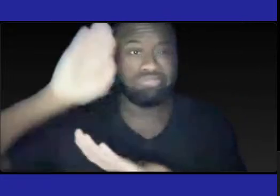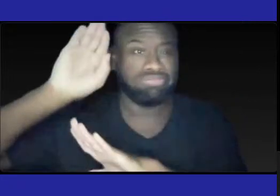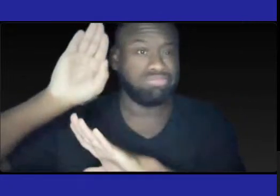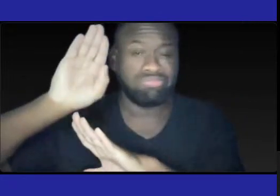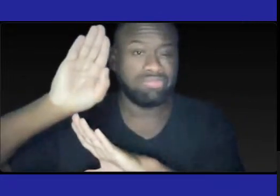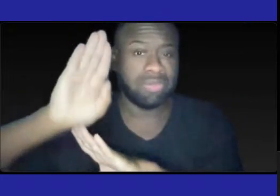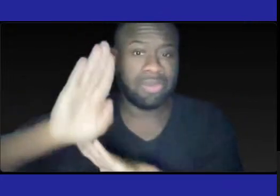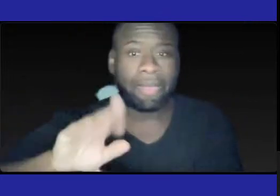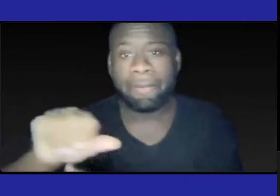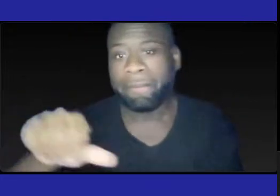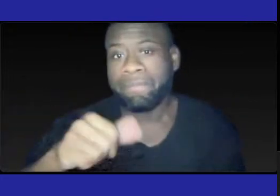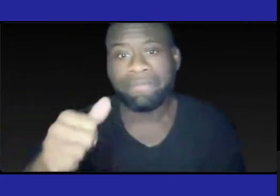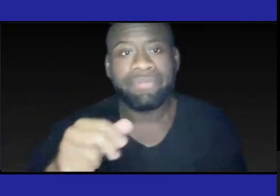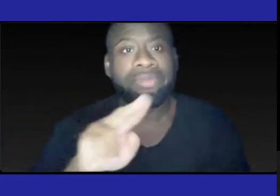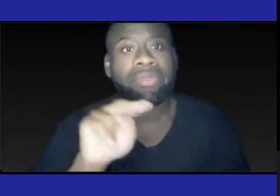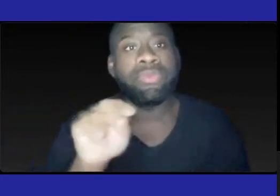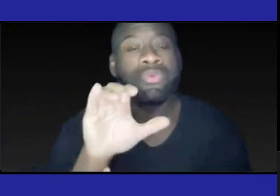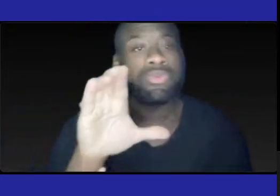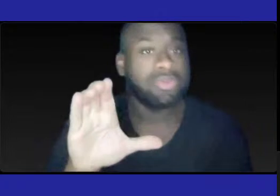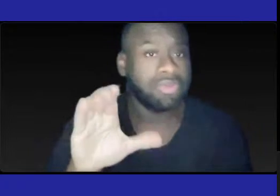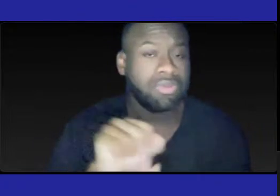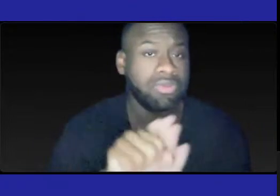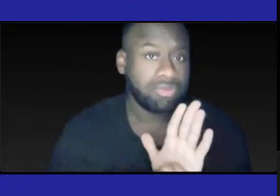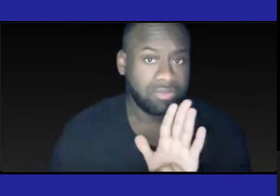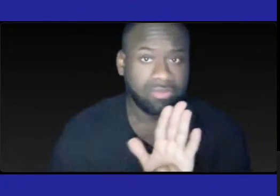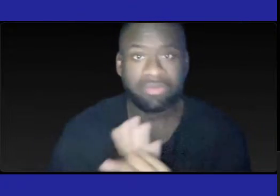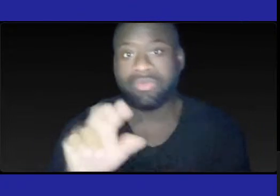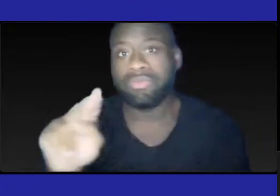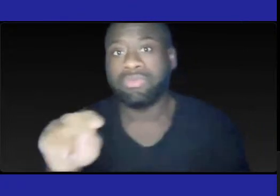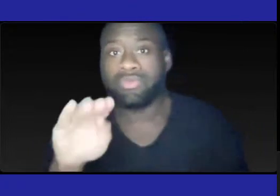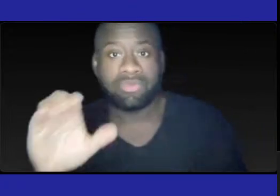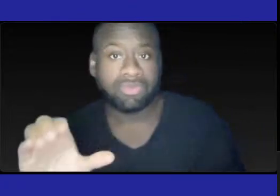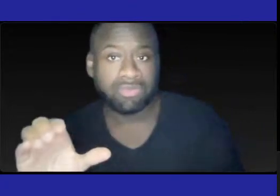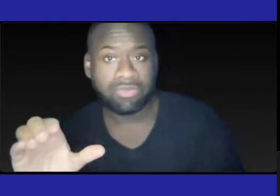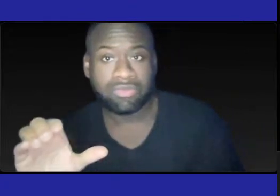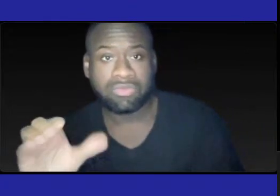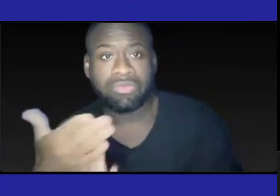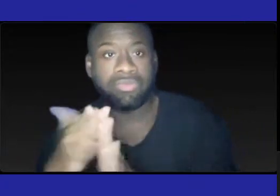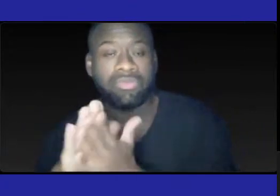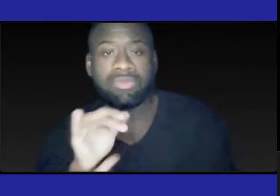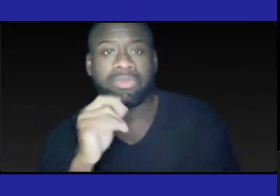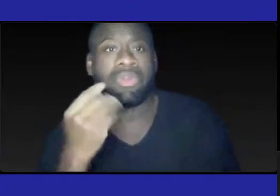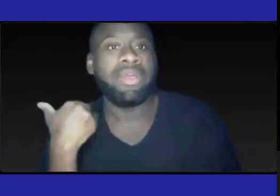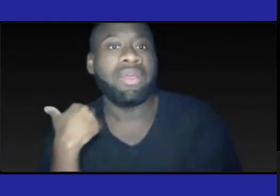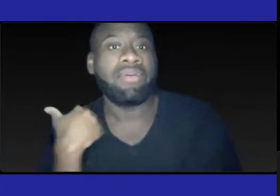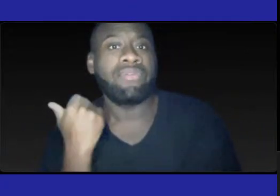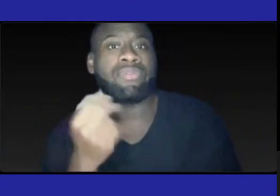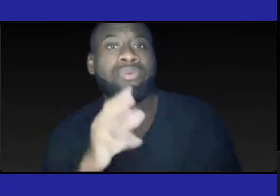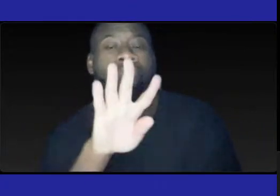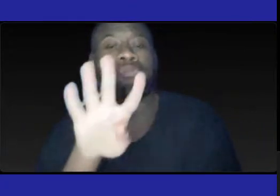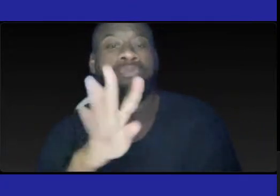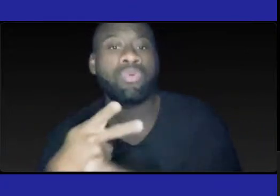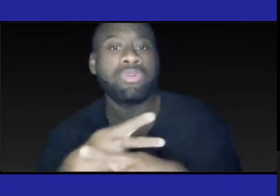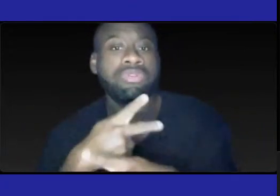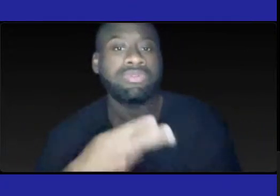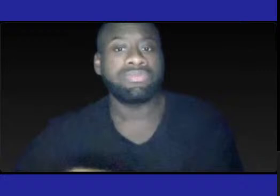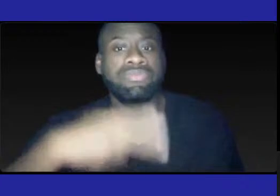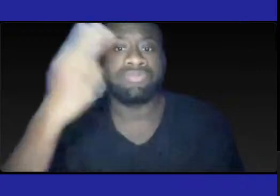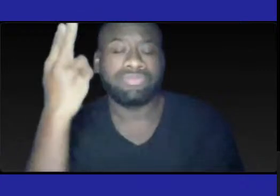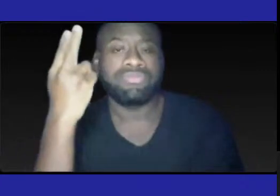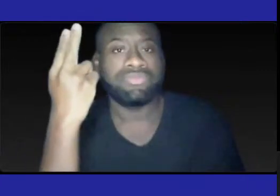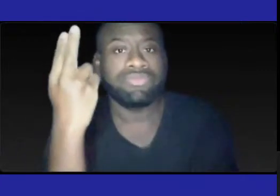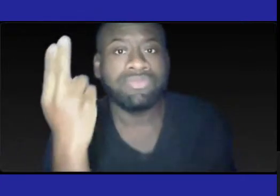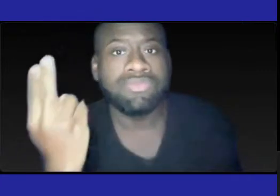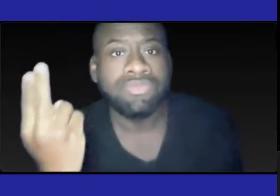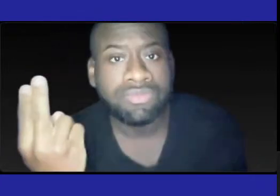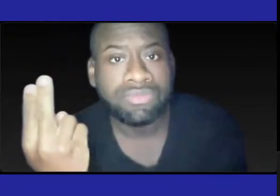but in New York State and New York City, Black non-Hispanic women have about a 4 times higher risk of maternal mortality than